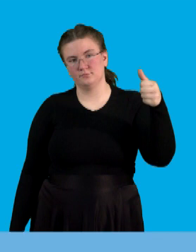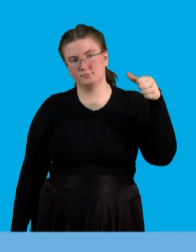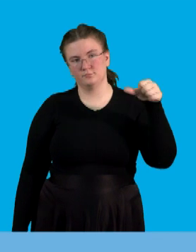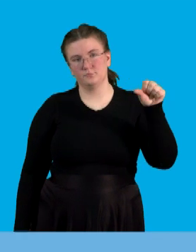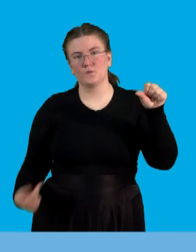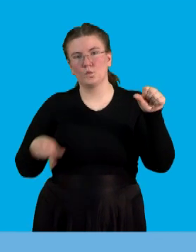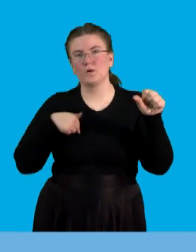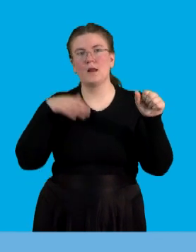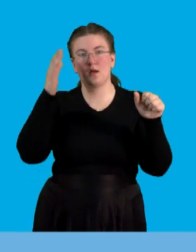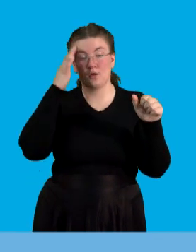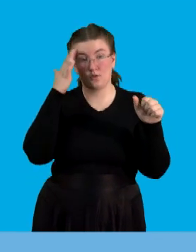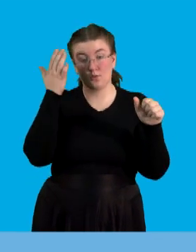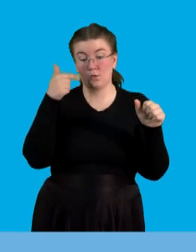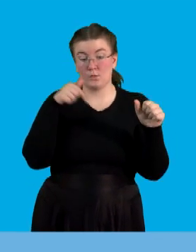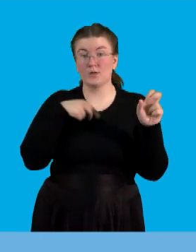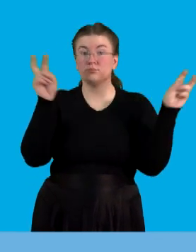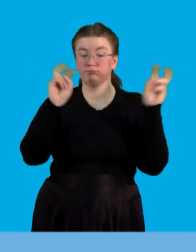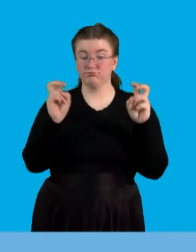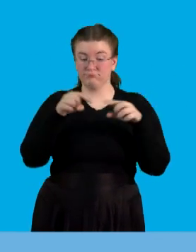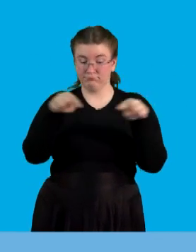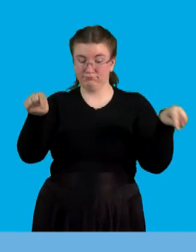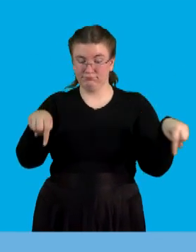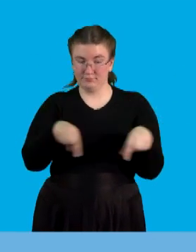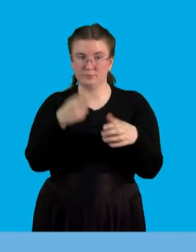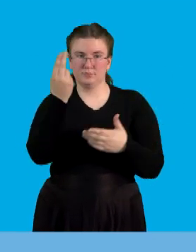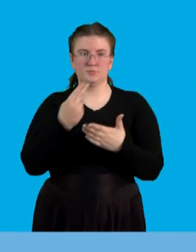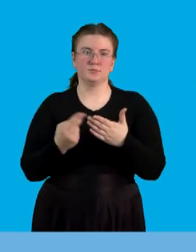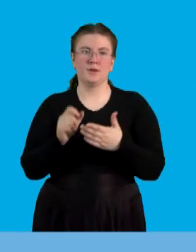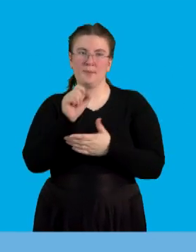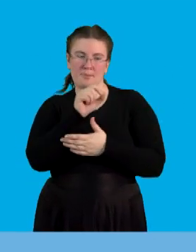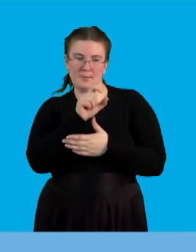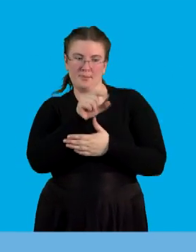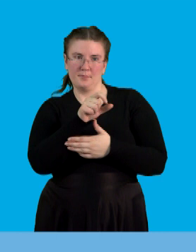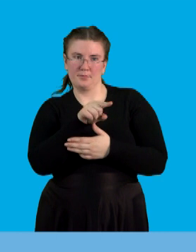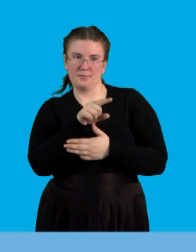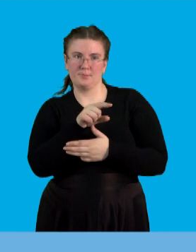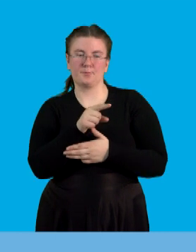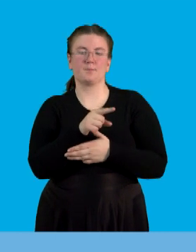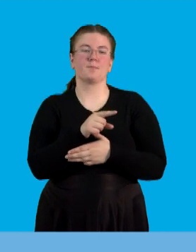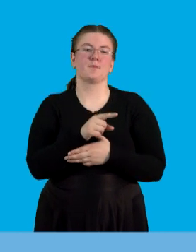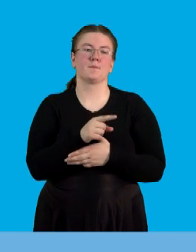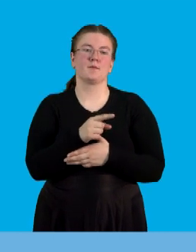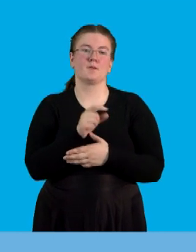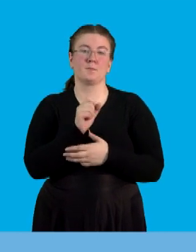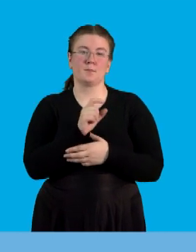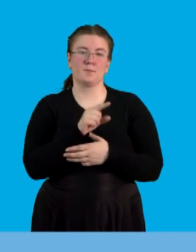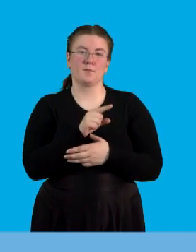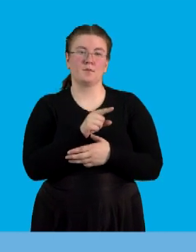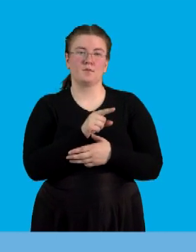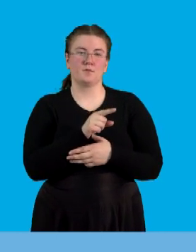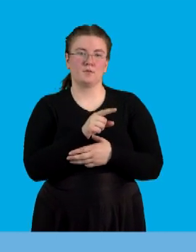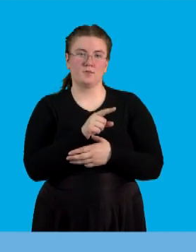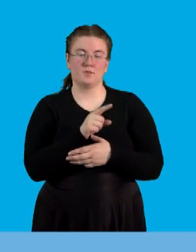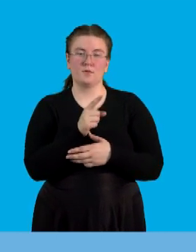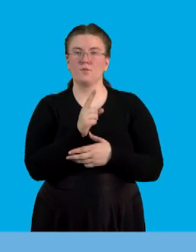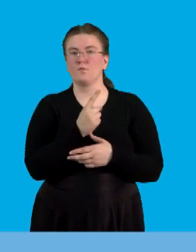And then this one, we do know that when we are drawing an electric circuit, we have this particular symbol or this particular component,